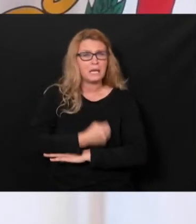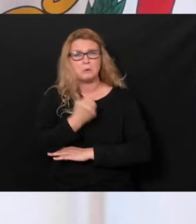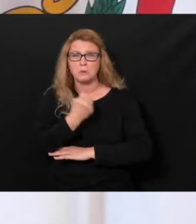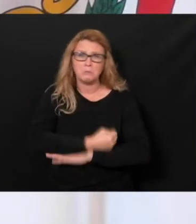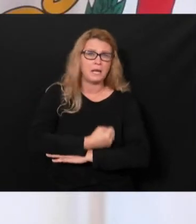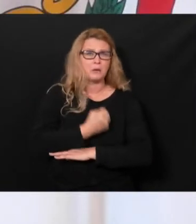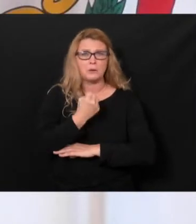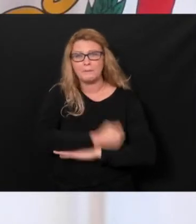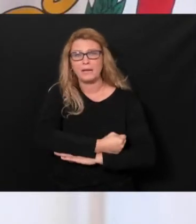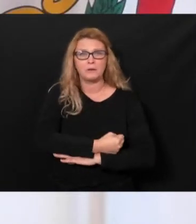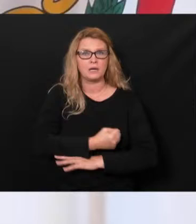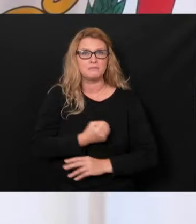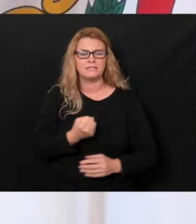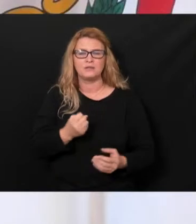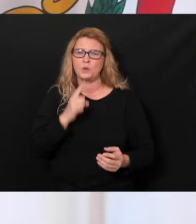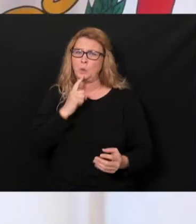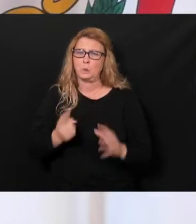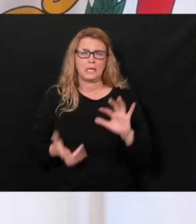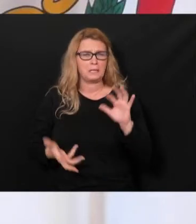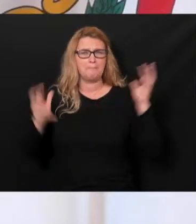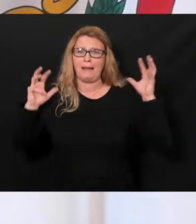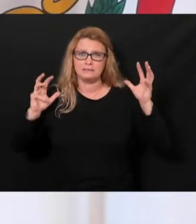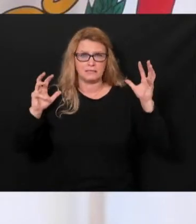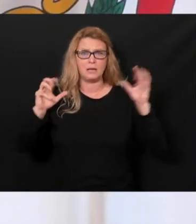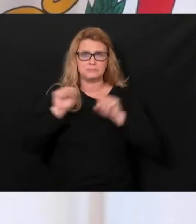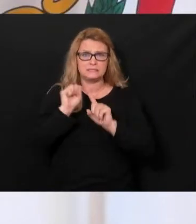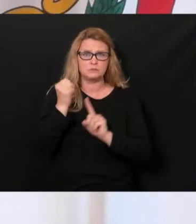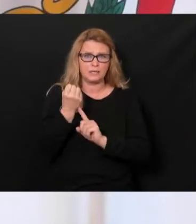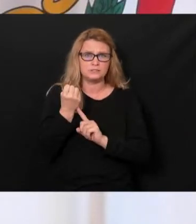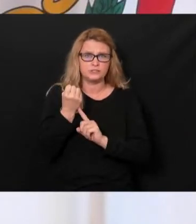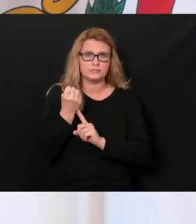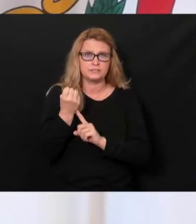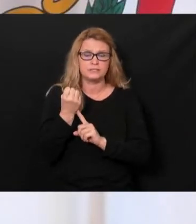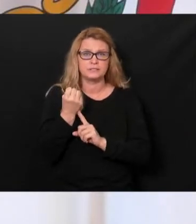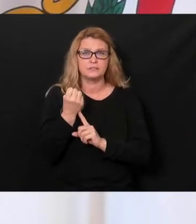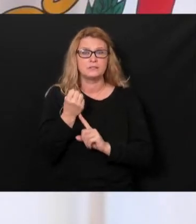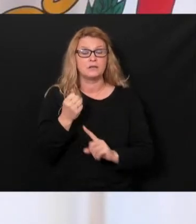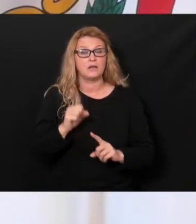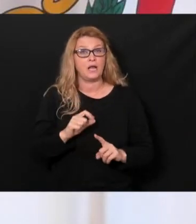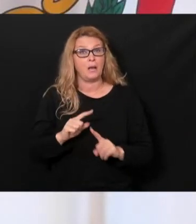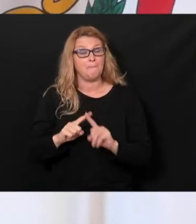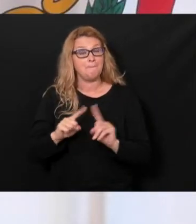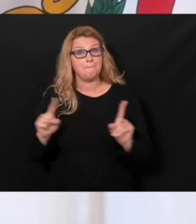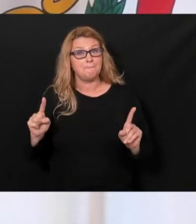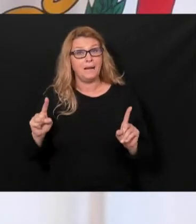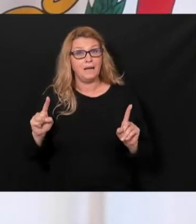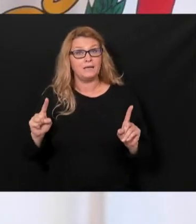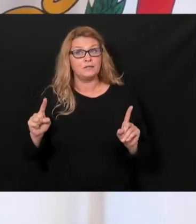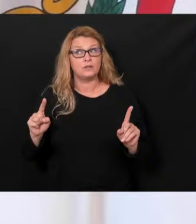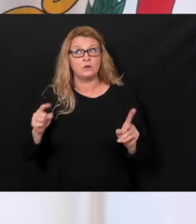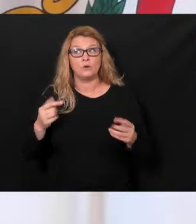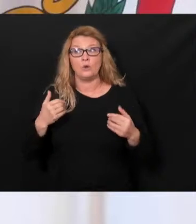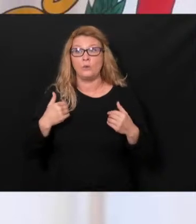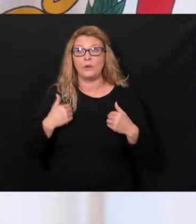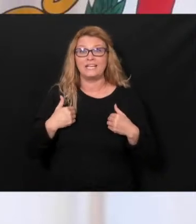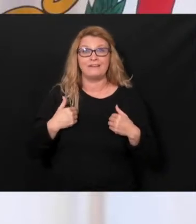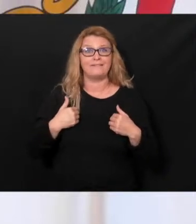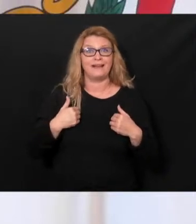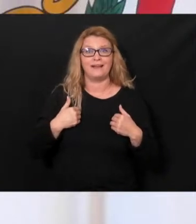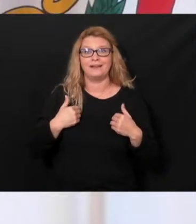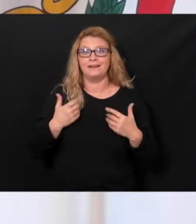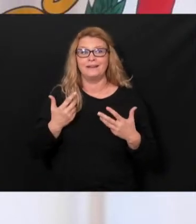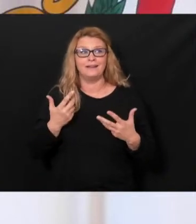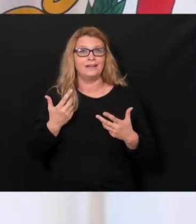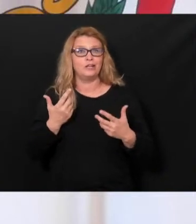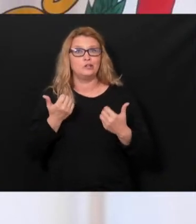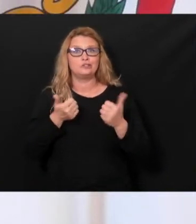and in a real mess and everything. Well, we could have gone in there with 3 rolls of duct tape and